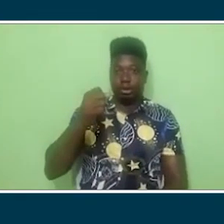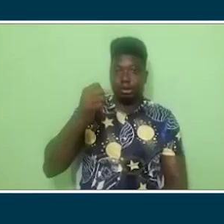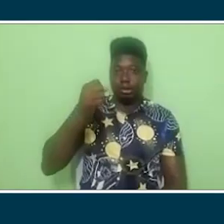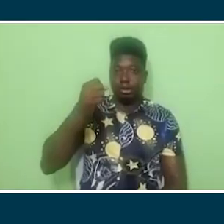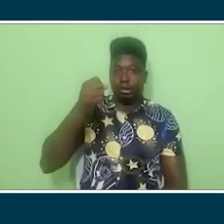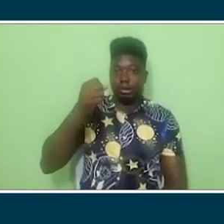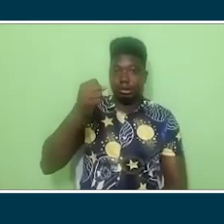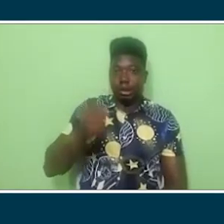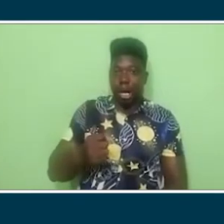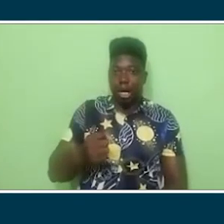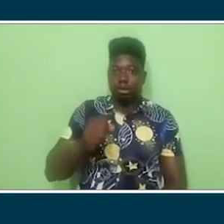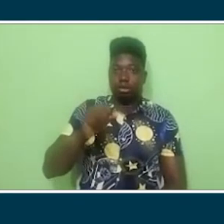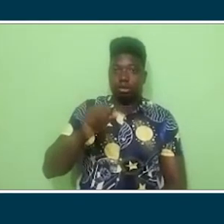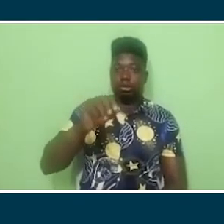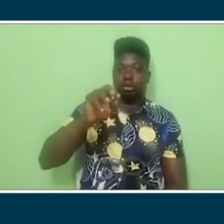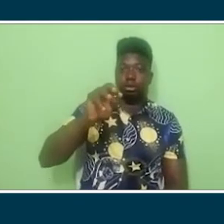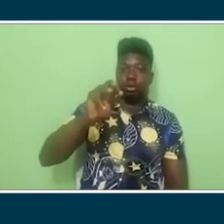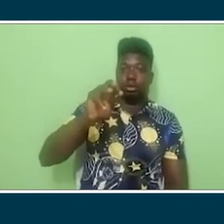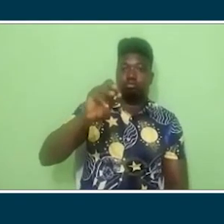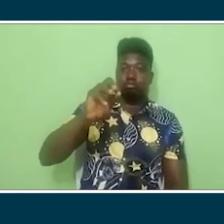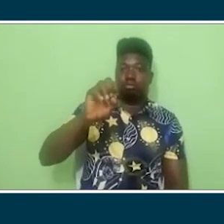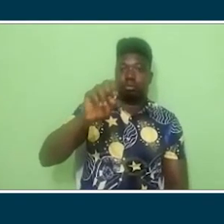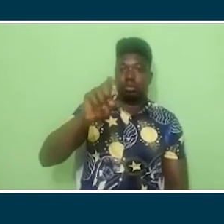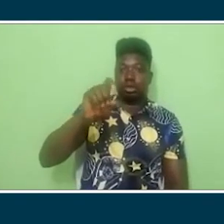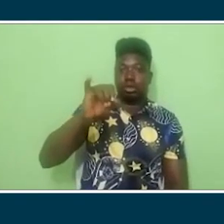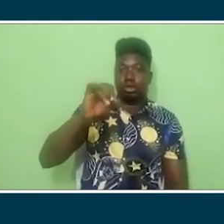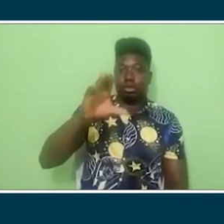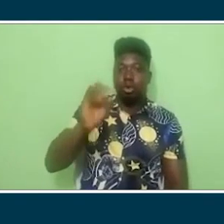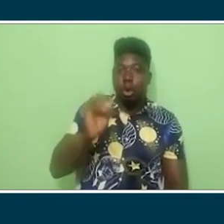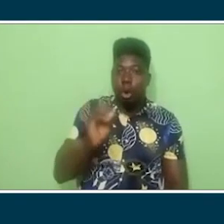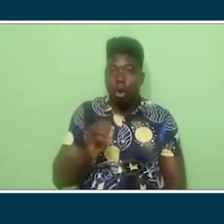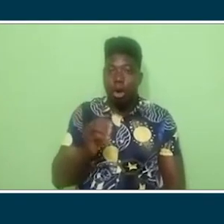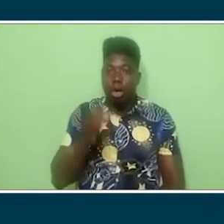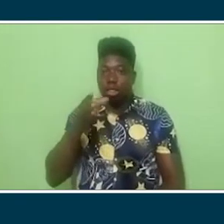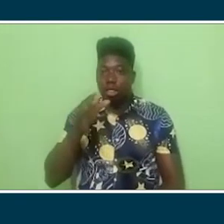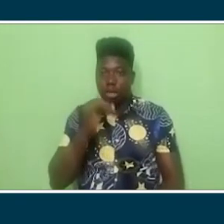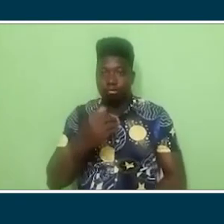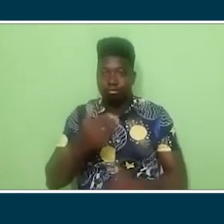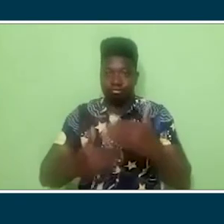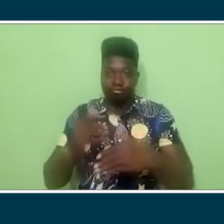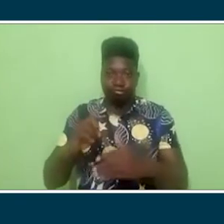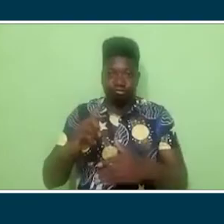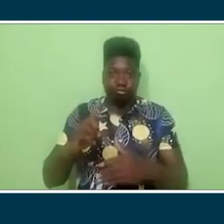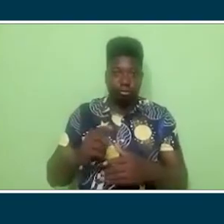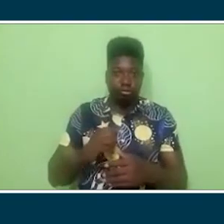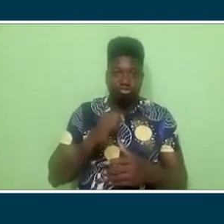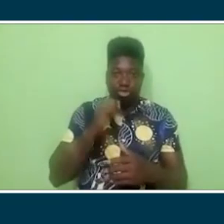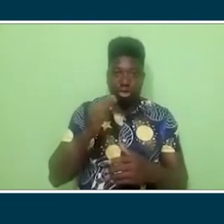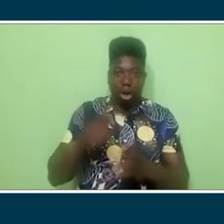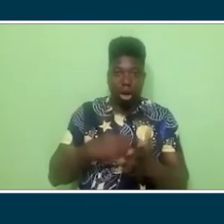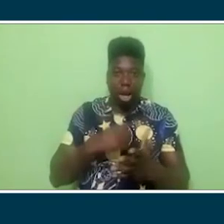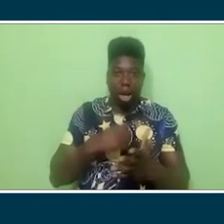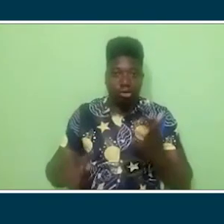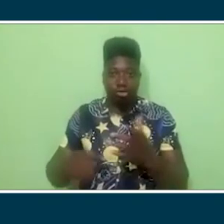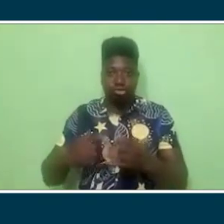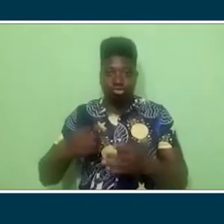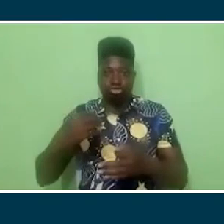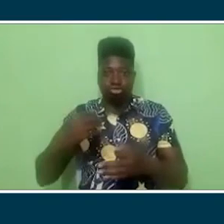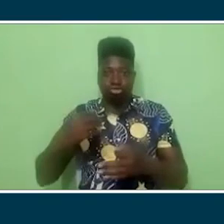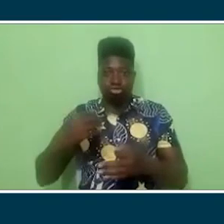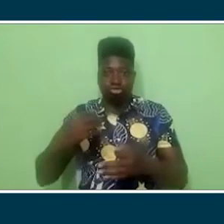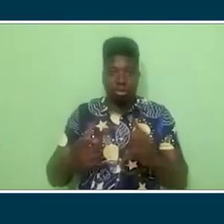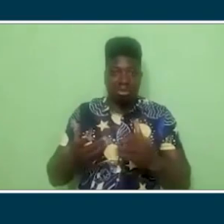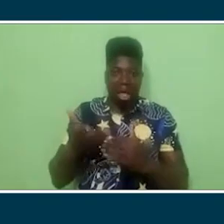not called restorative justice, but it's along those lines, where a visitor, somebody who's coming through town, commits a